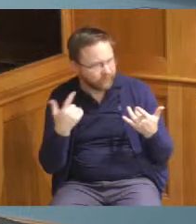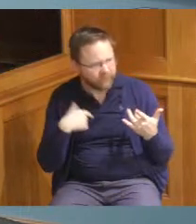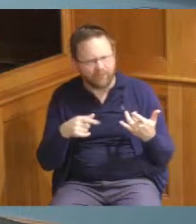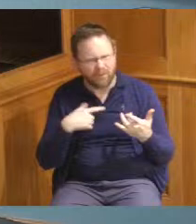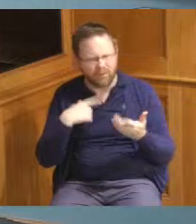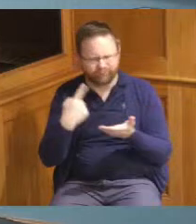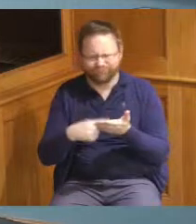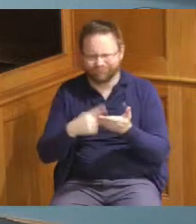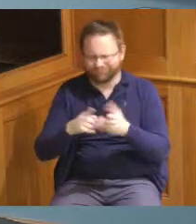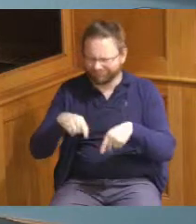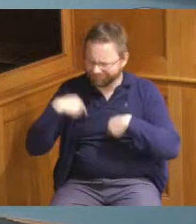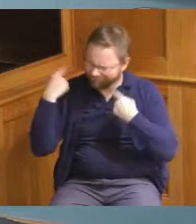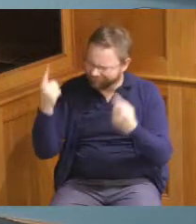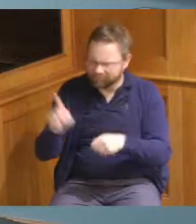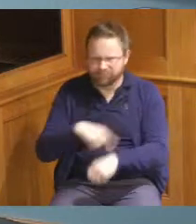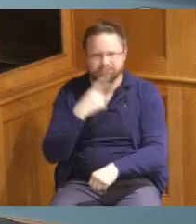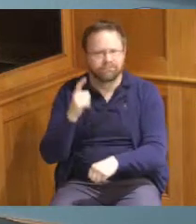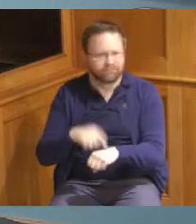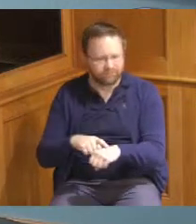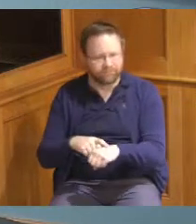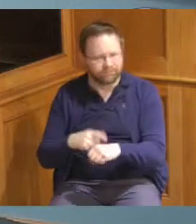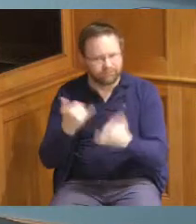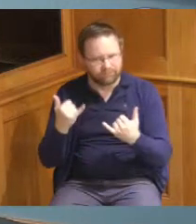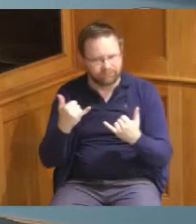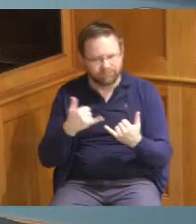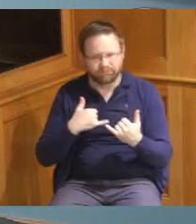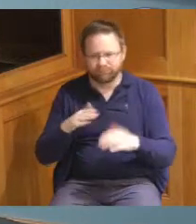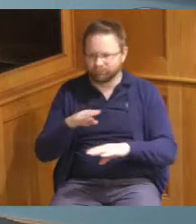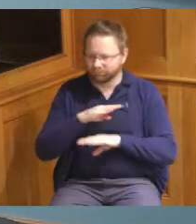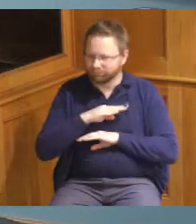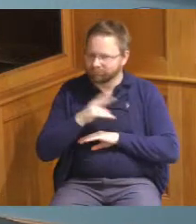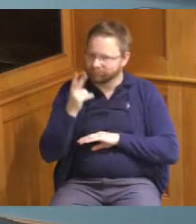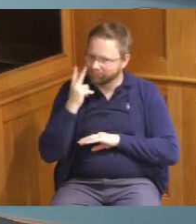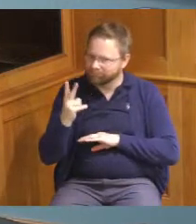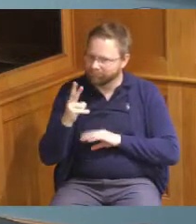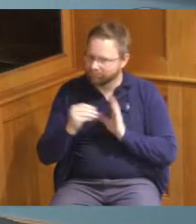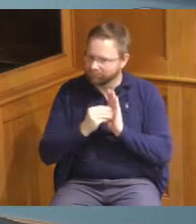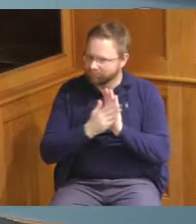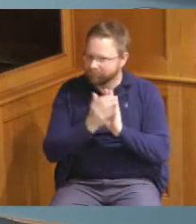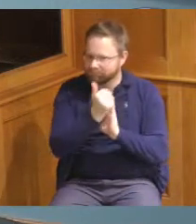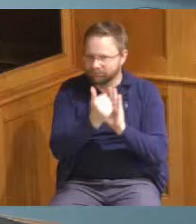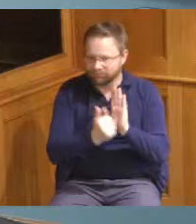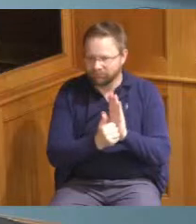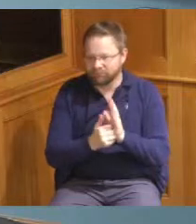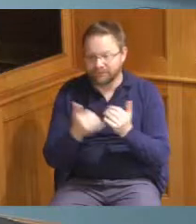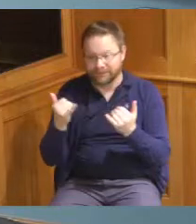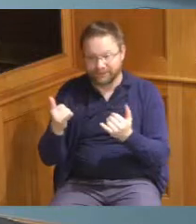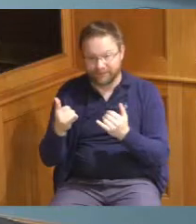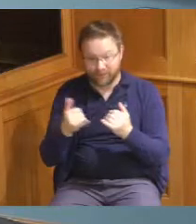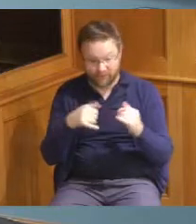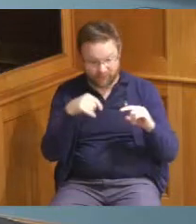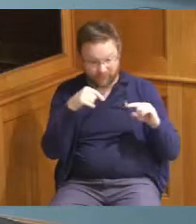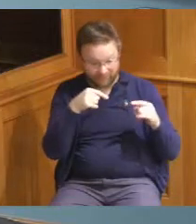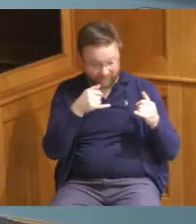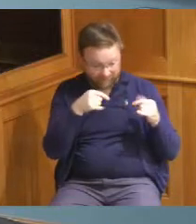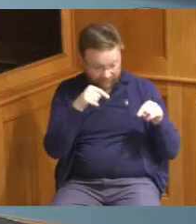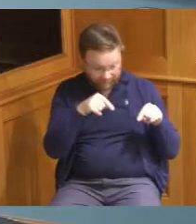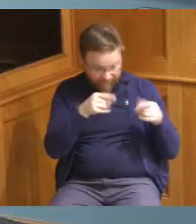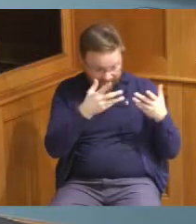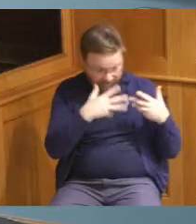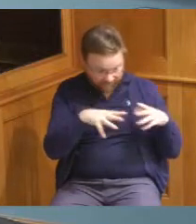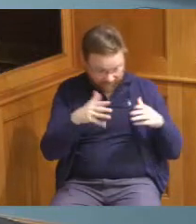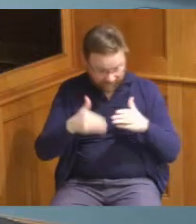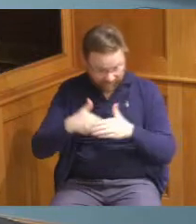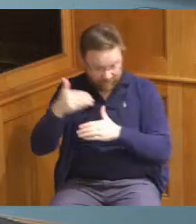quite some time, and so I am glad to see that it's on our agenda. I guess this is the step before, or it needs to